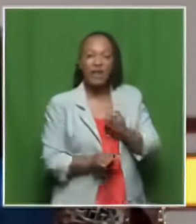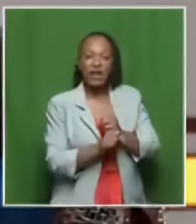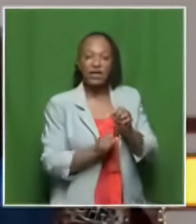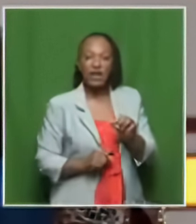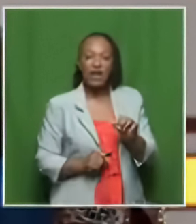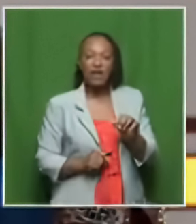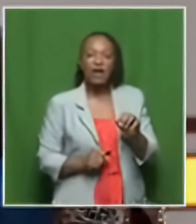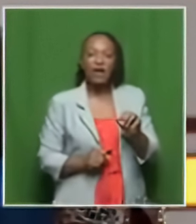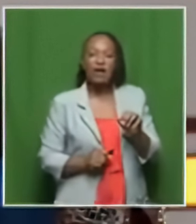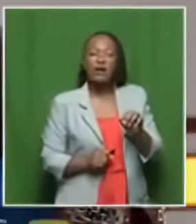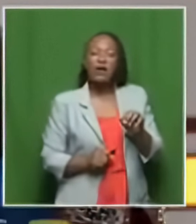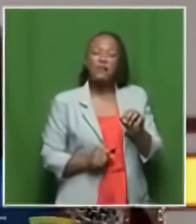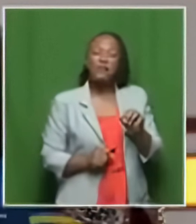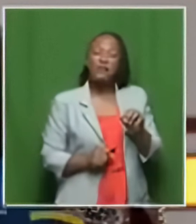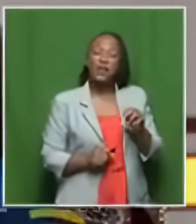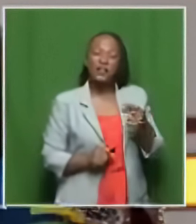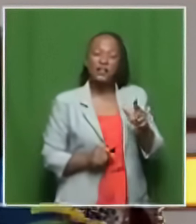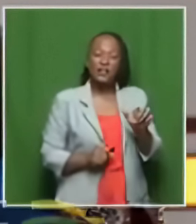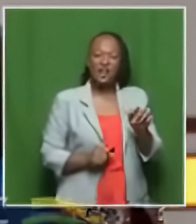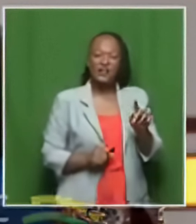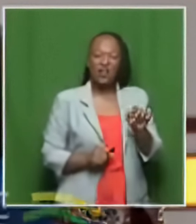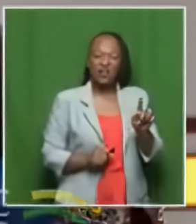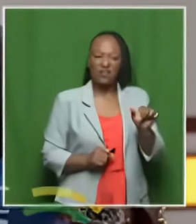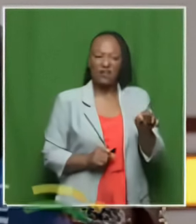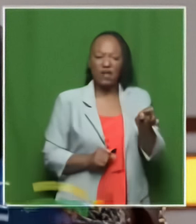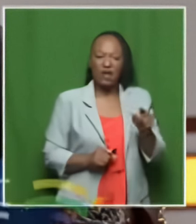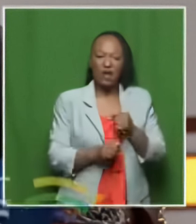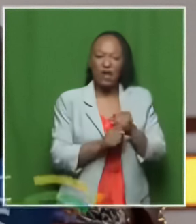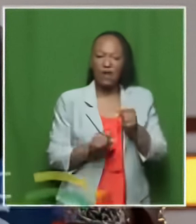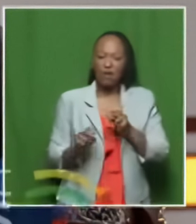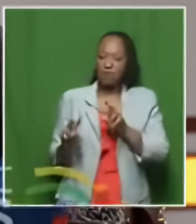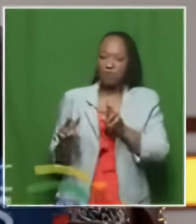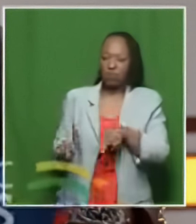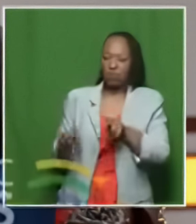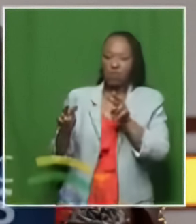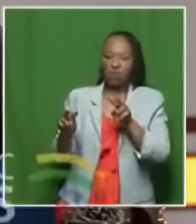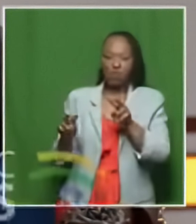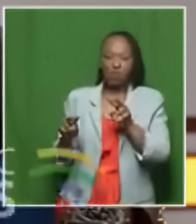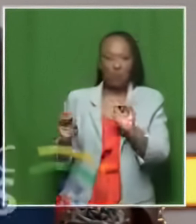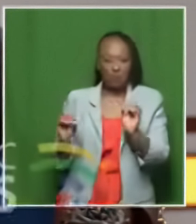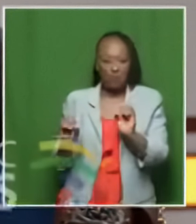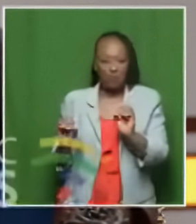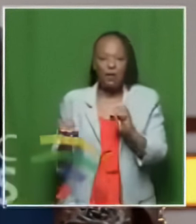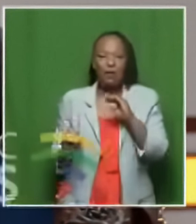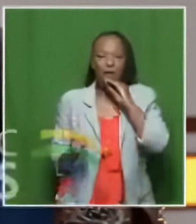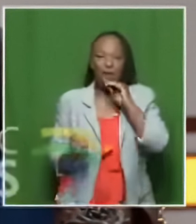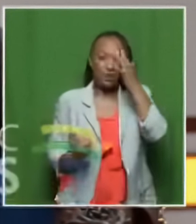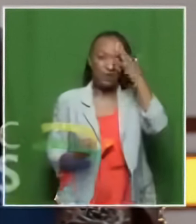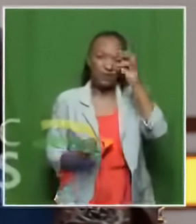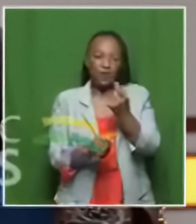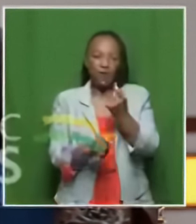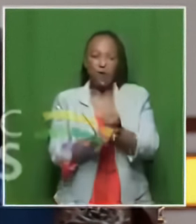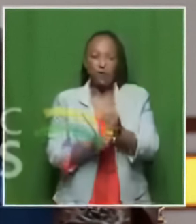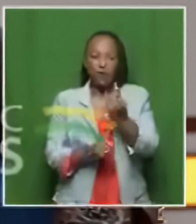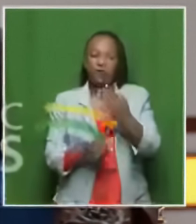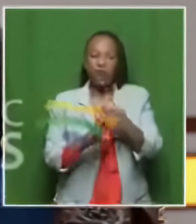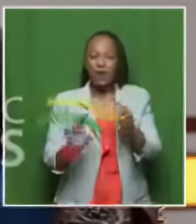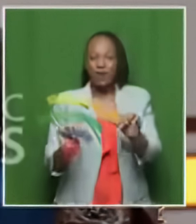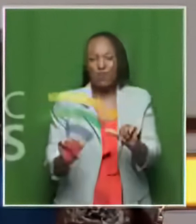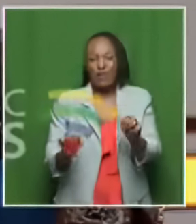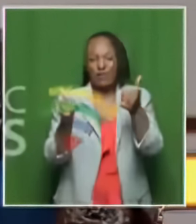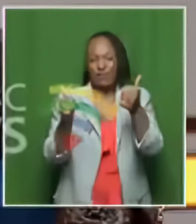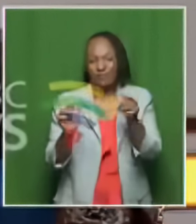undermine the kind of arrangement we have in Gauteng. I can tell you now, the government of Gauteng was going to work